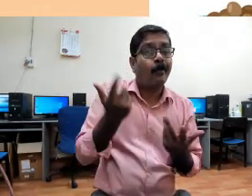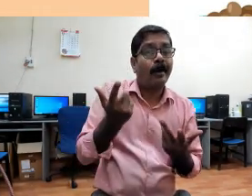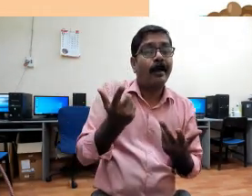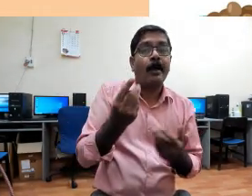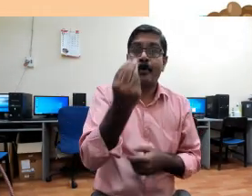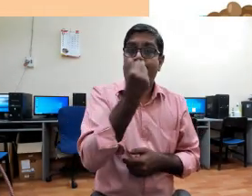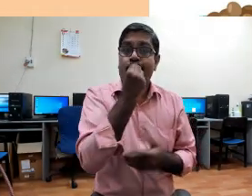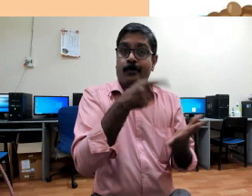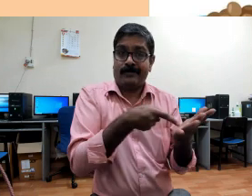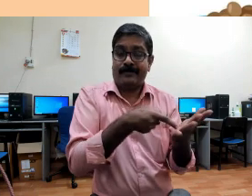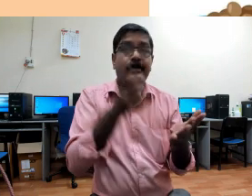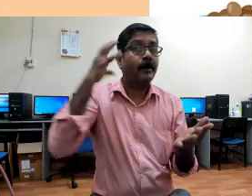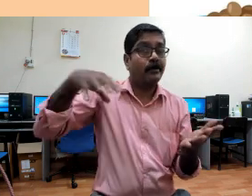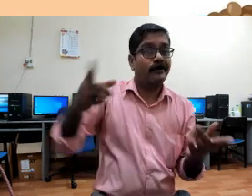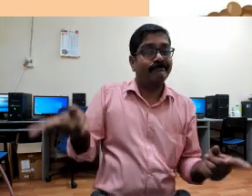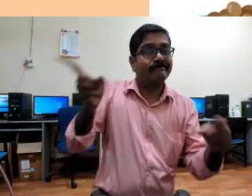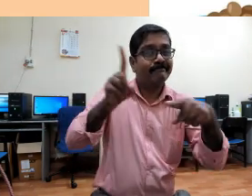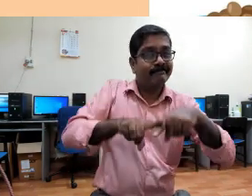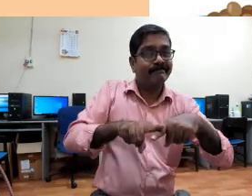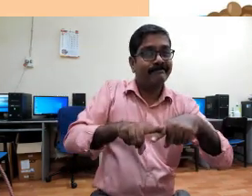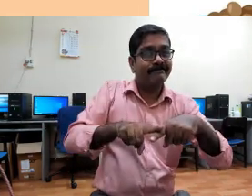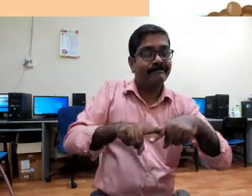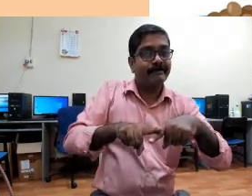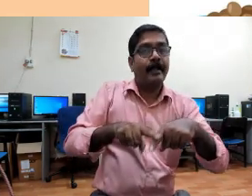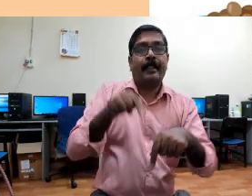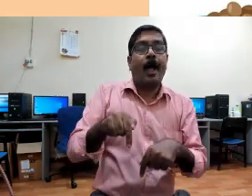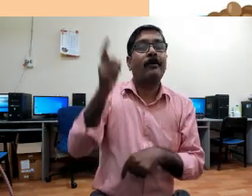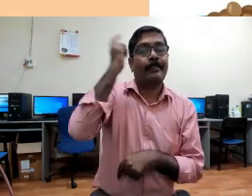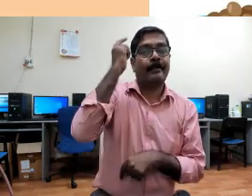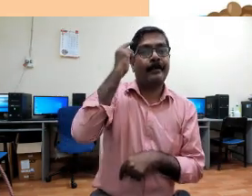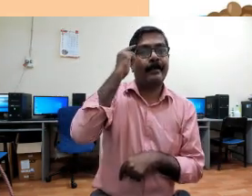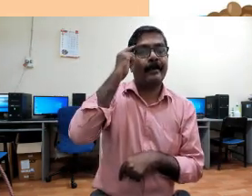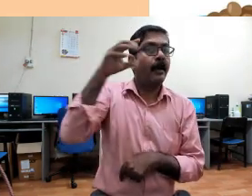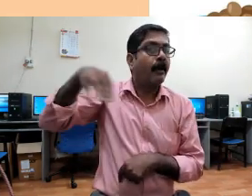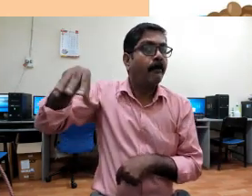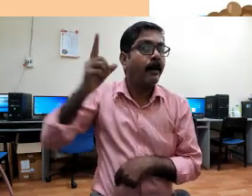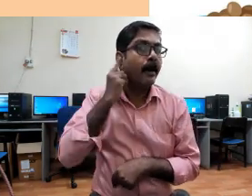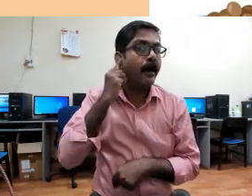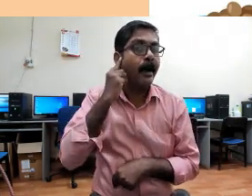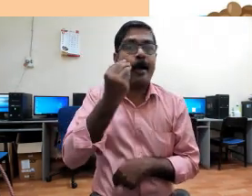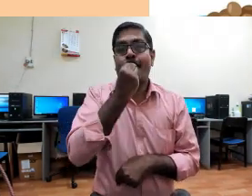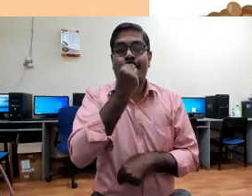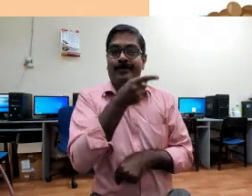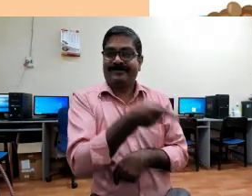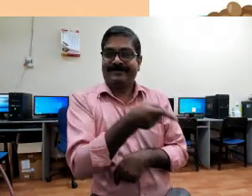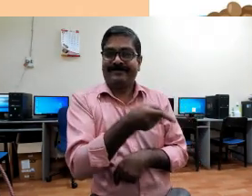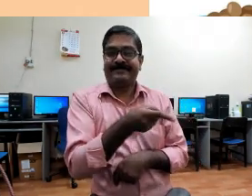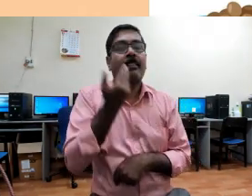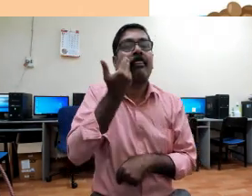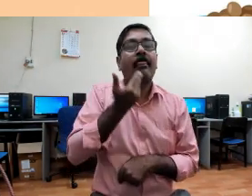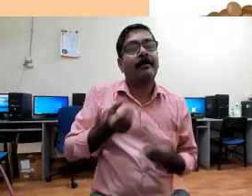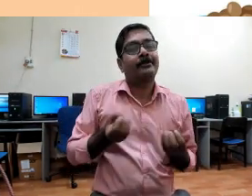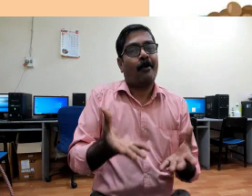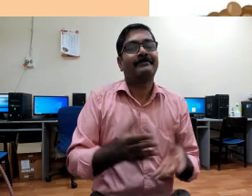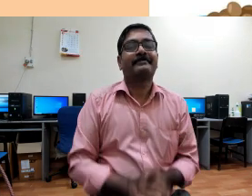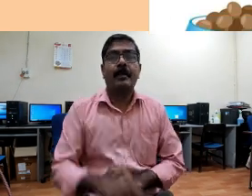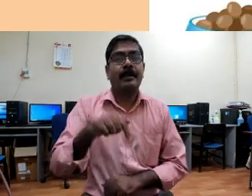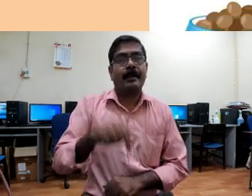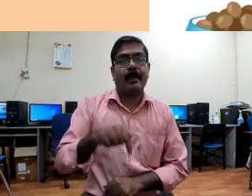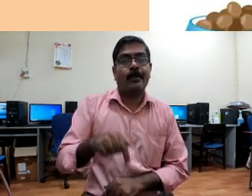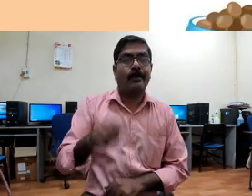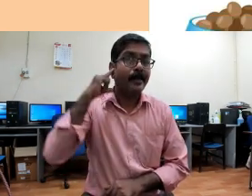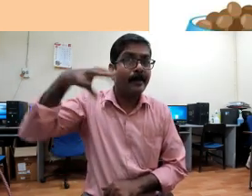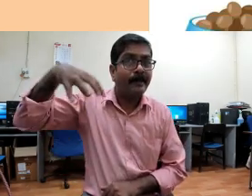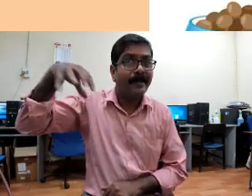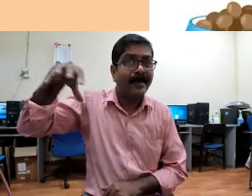unconditioned stimulus, and the salivation is the unconditional response. And when a neutral stimulus comes